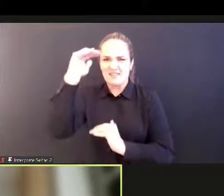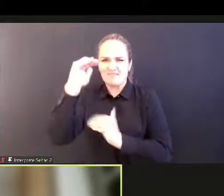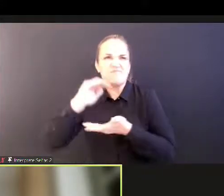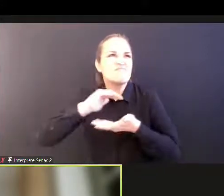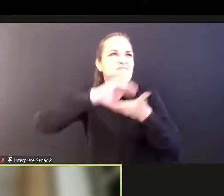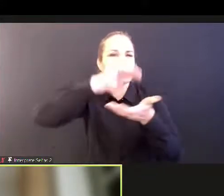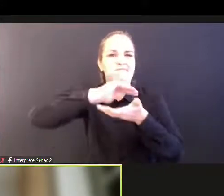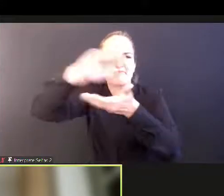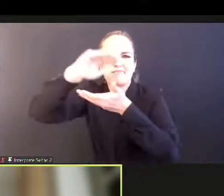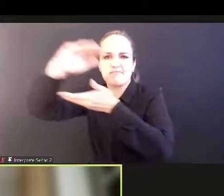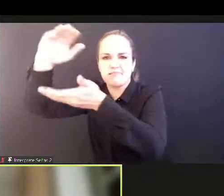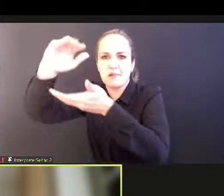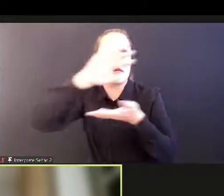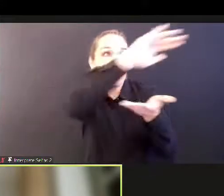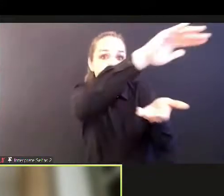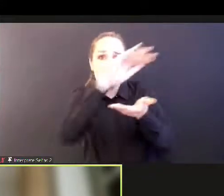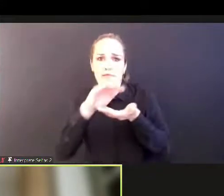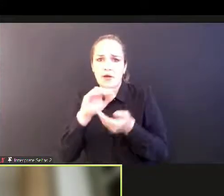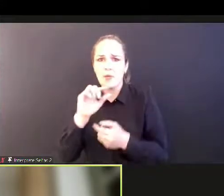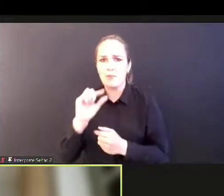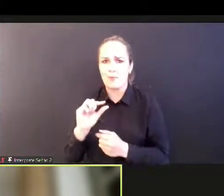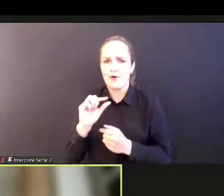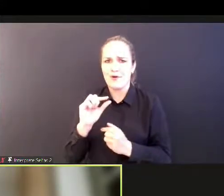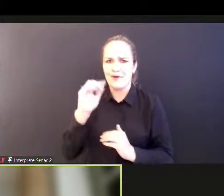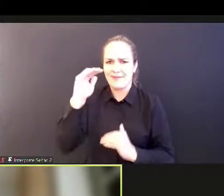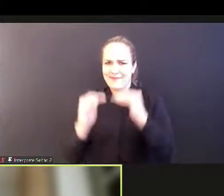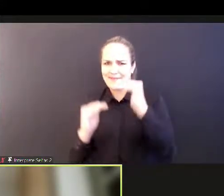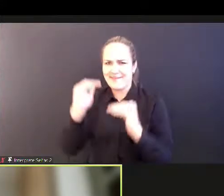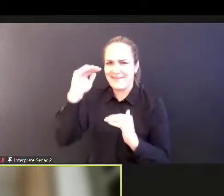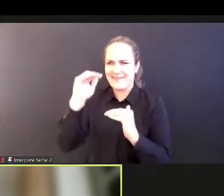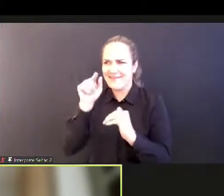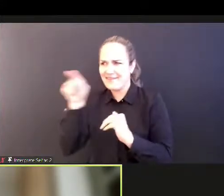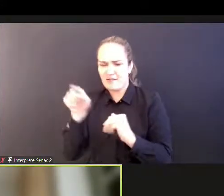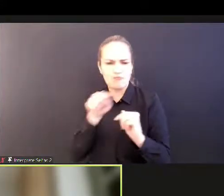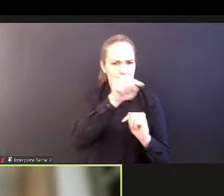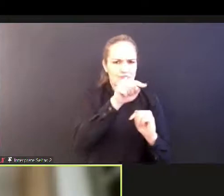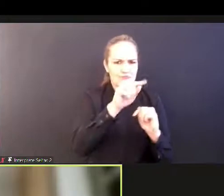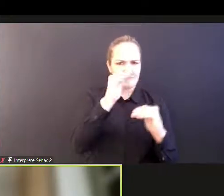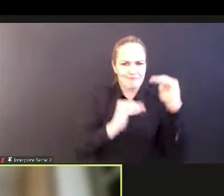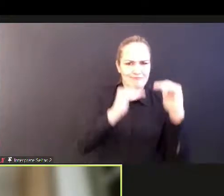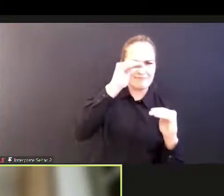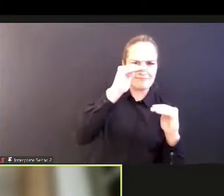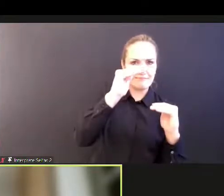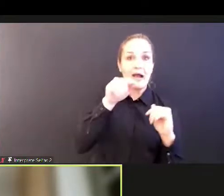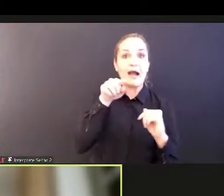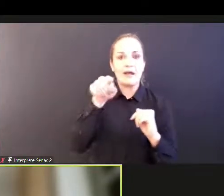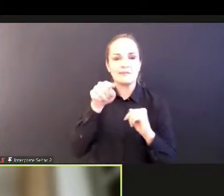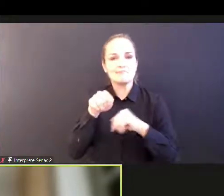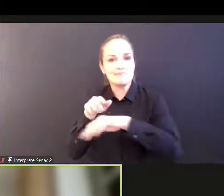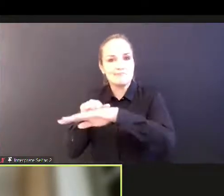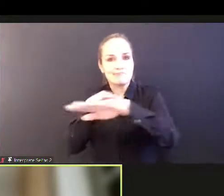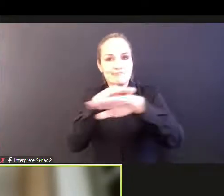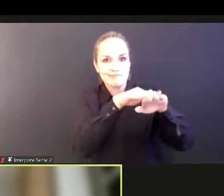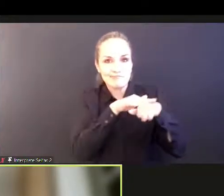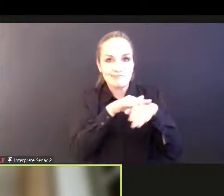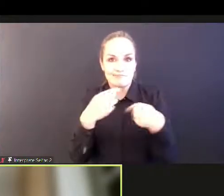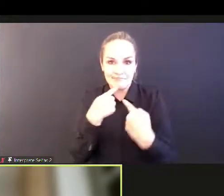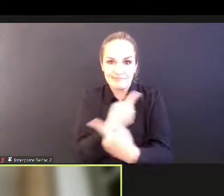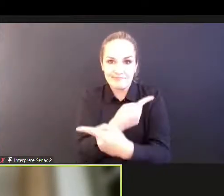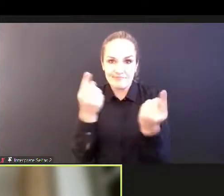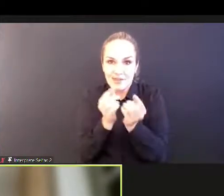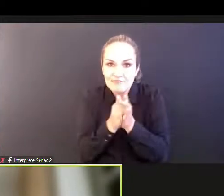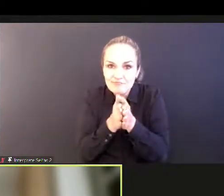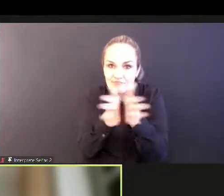extremely important, I think, to be open. And so this is also a message that countries need to get, that you can't take the mercantilist sort of approach that